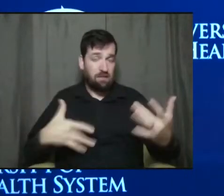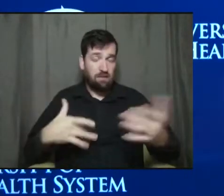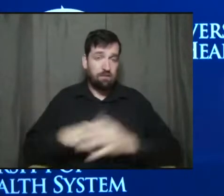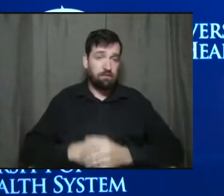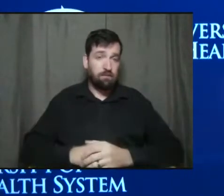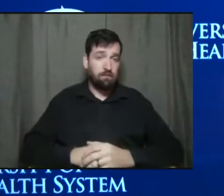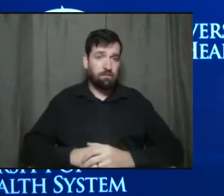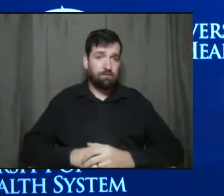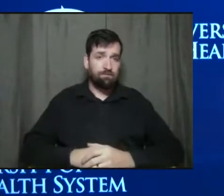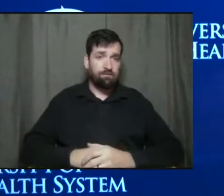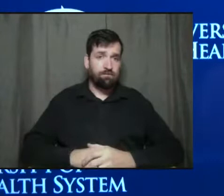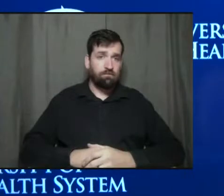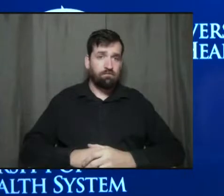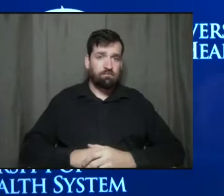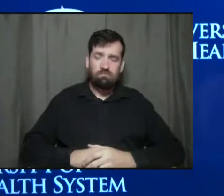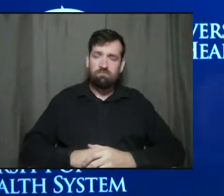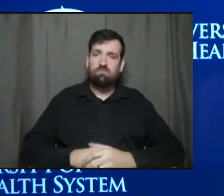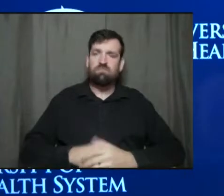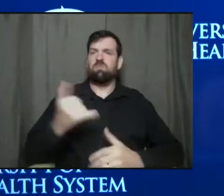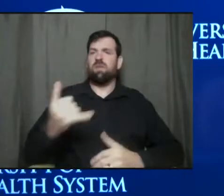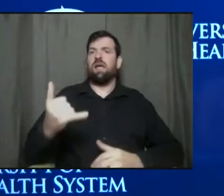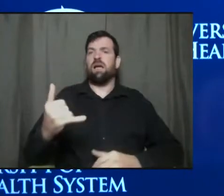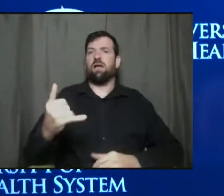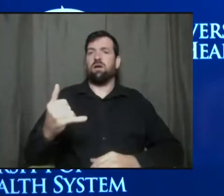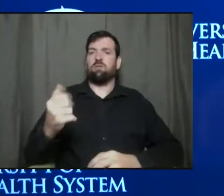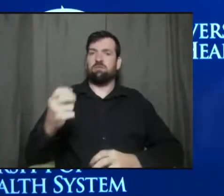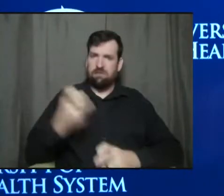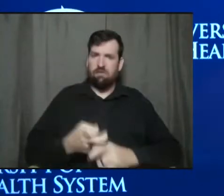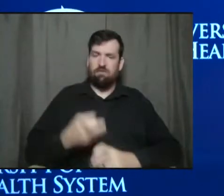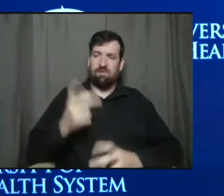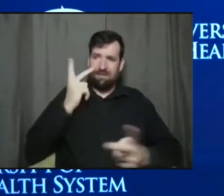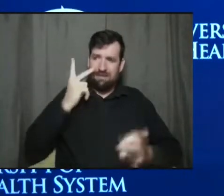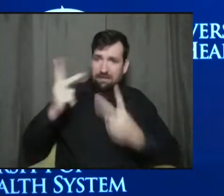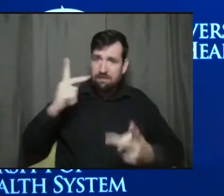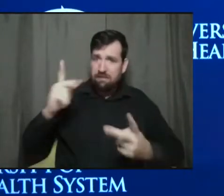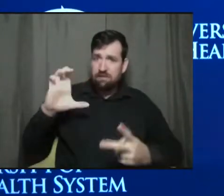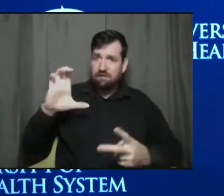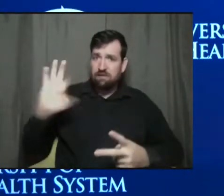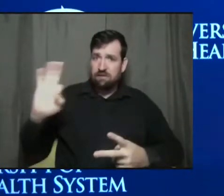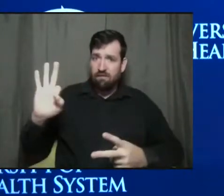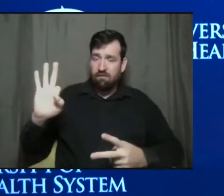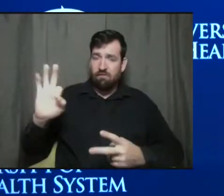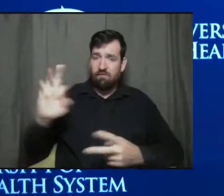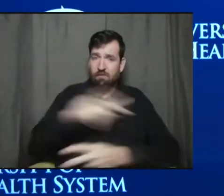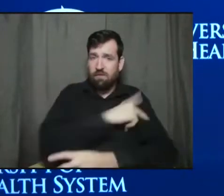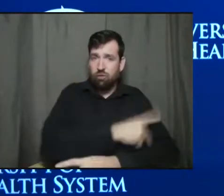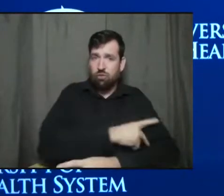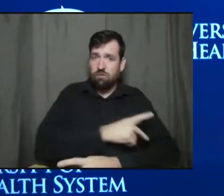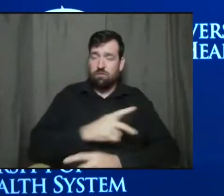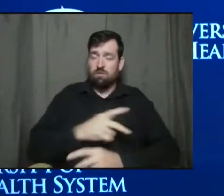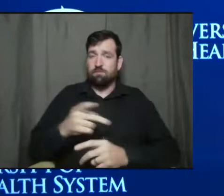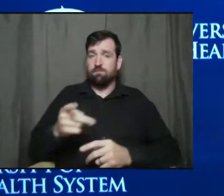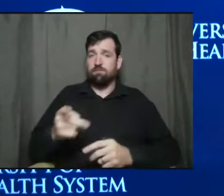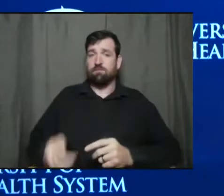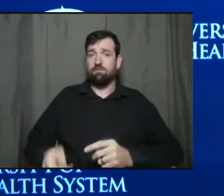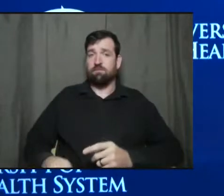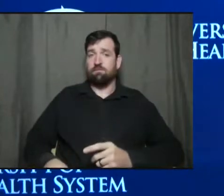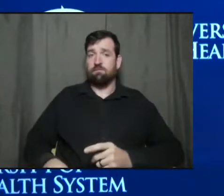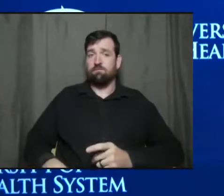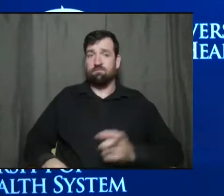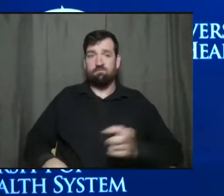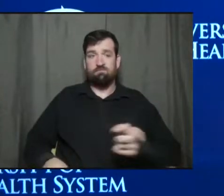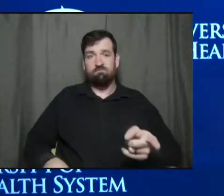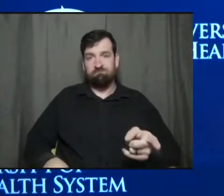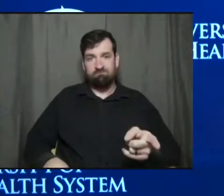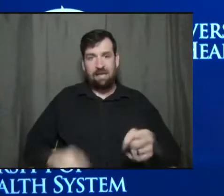hard now when you're seeing your CF patient population and you see the ones who can't be on the therapy because they